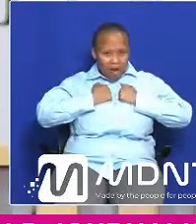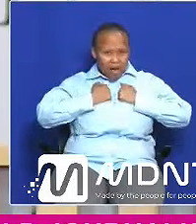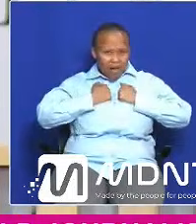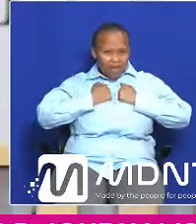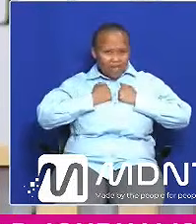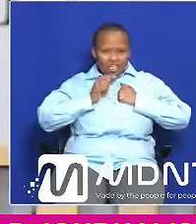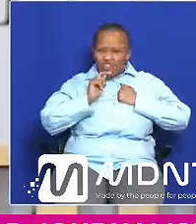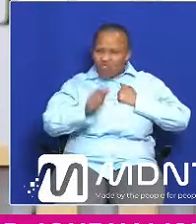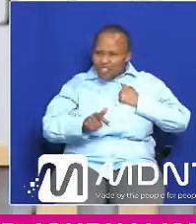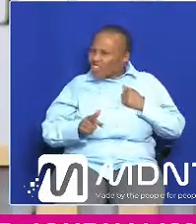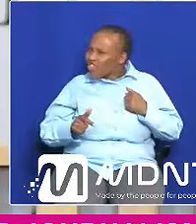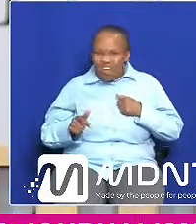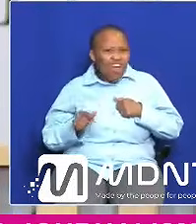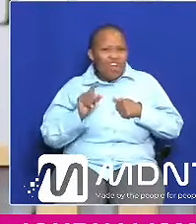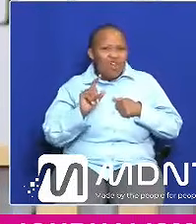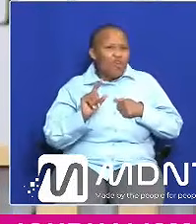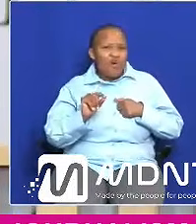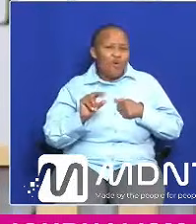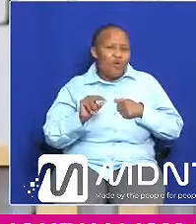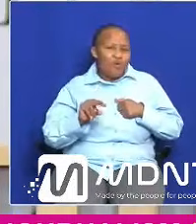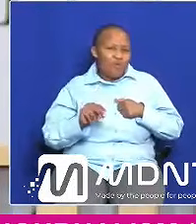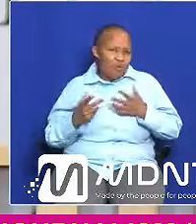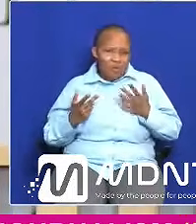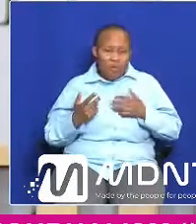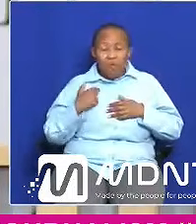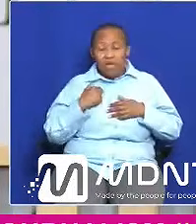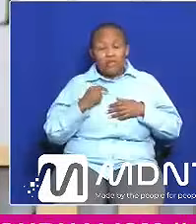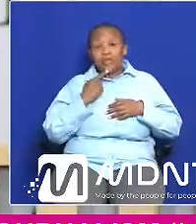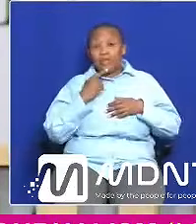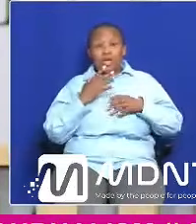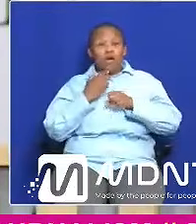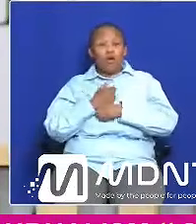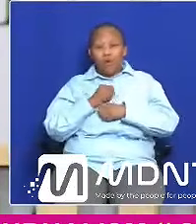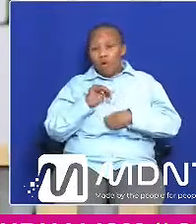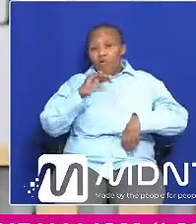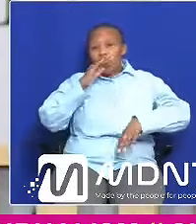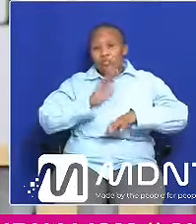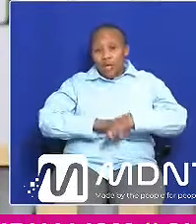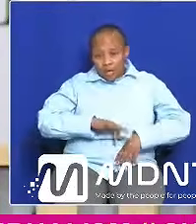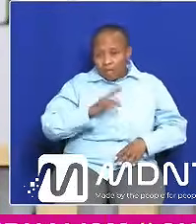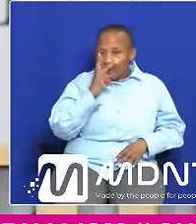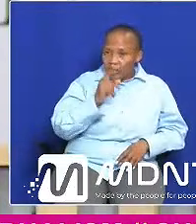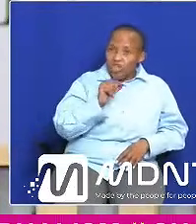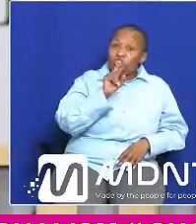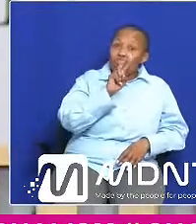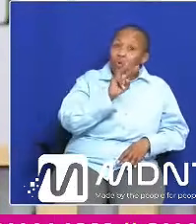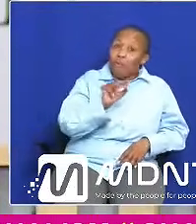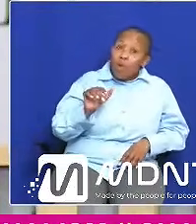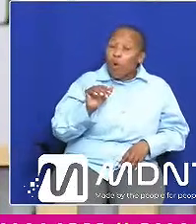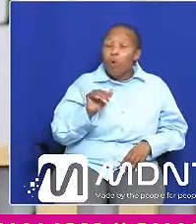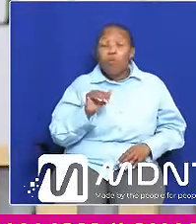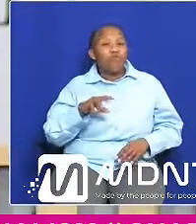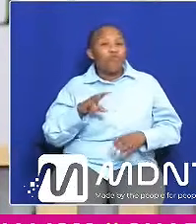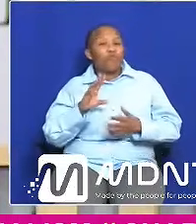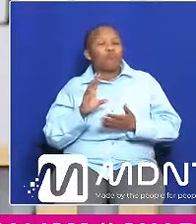oh, that is the first time seeing someone sending 2 million to someone else, but it's not the first time. So it's